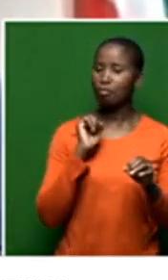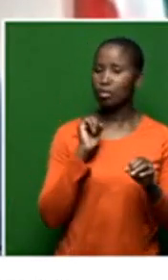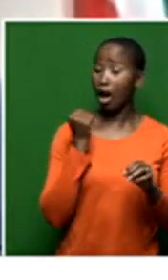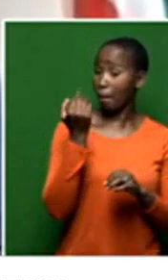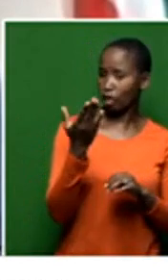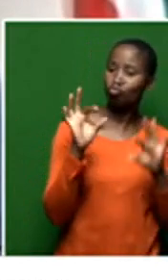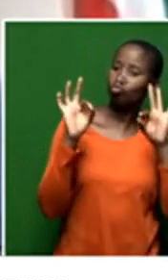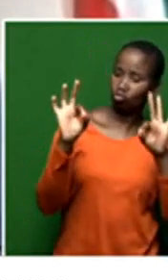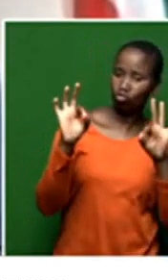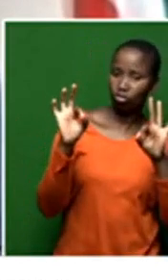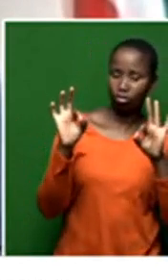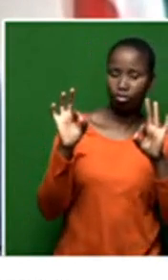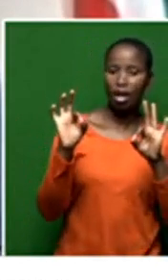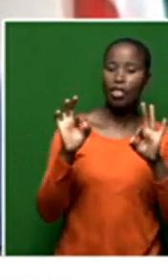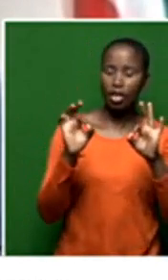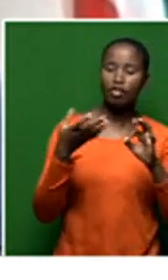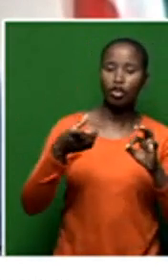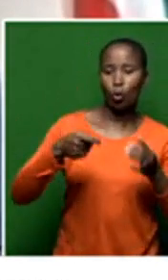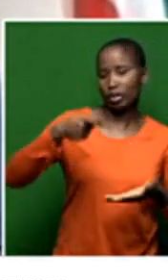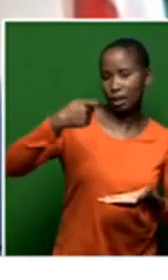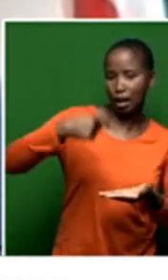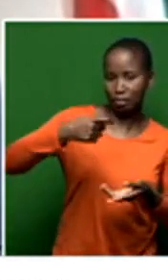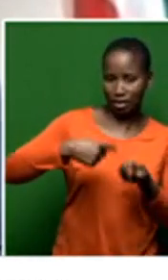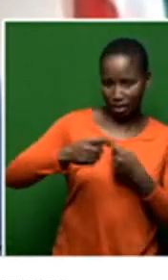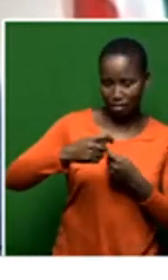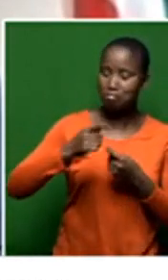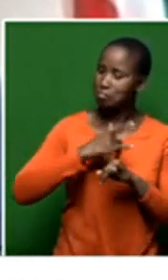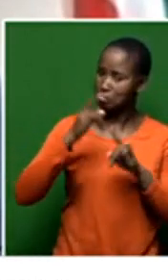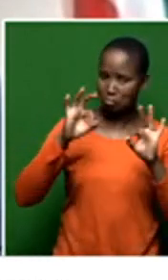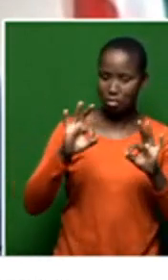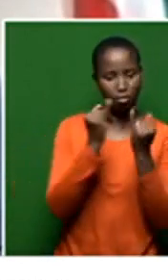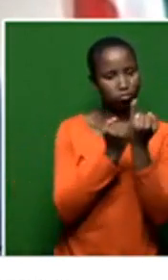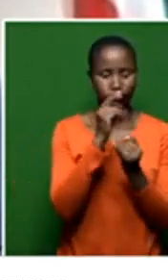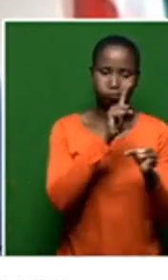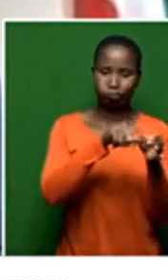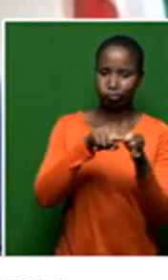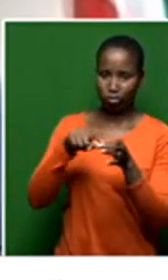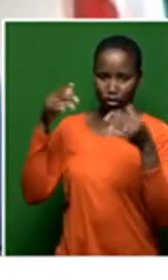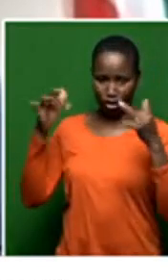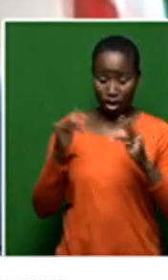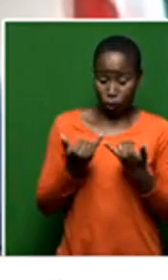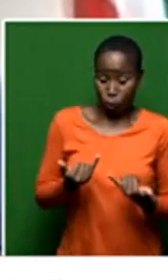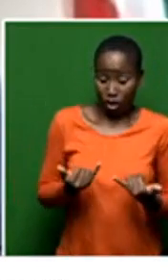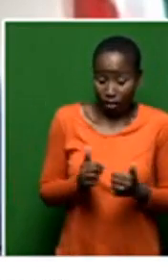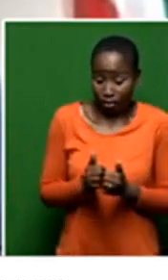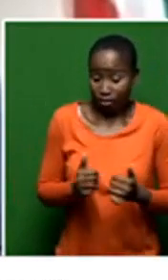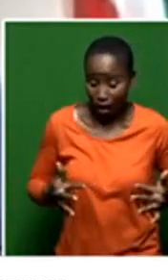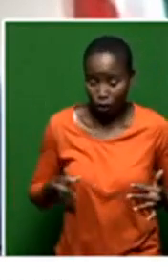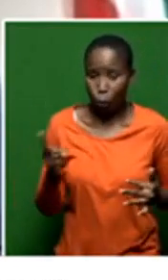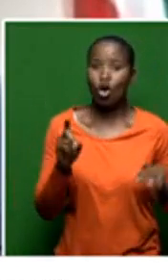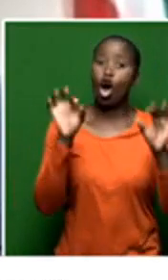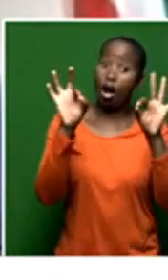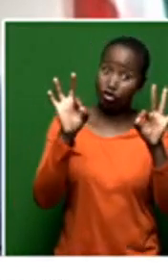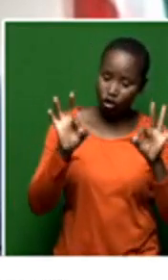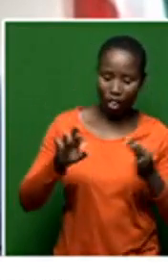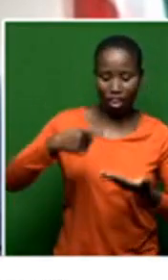stage. Last week we held a bidder seminar. It was successful. They participated, and today is the commencement of the official